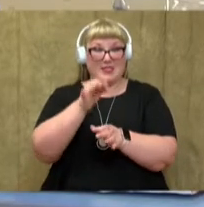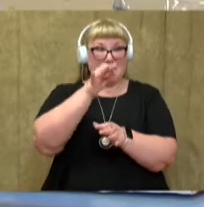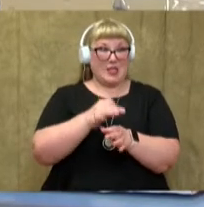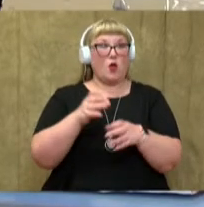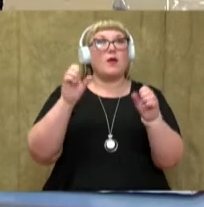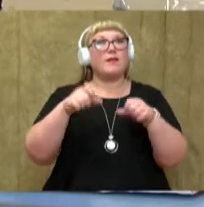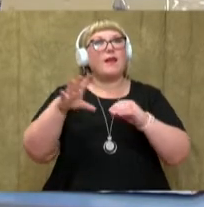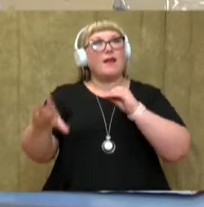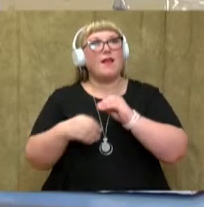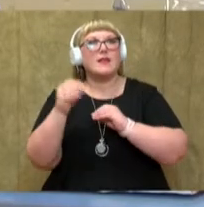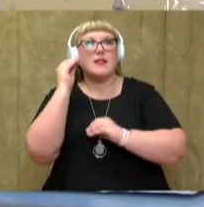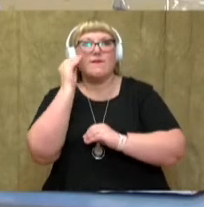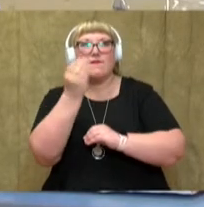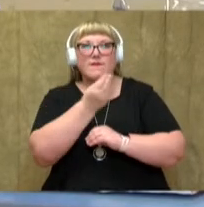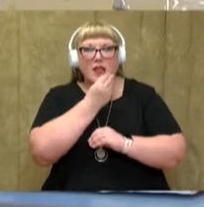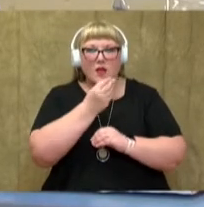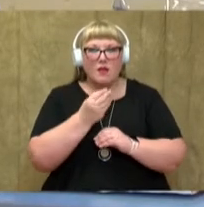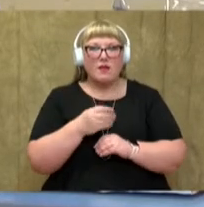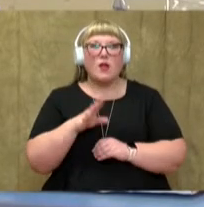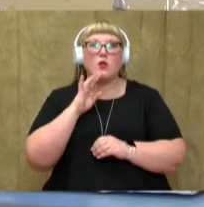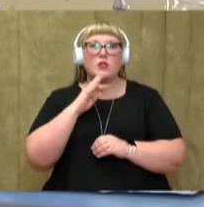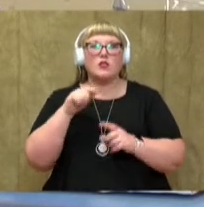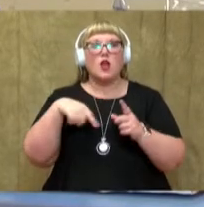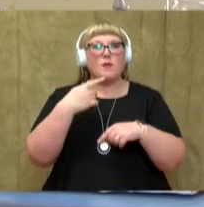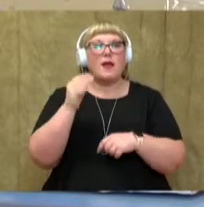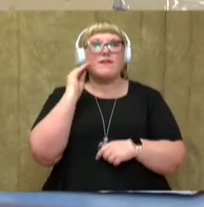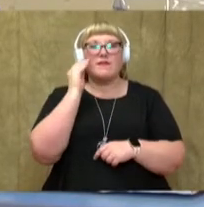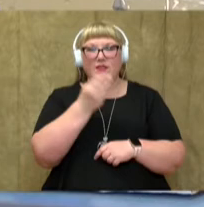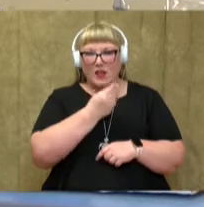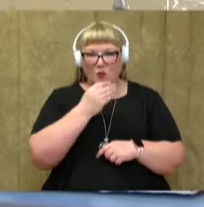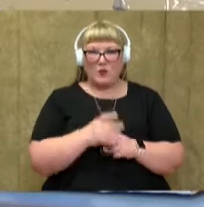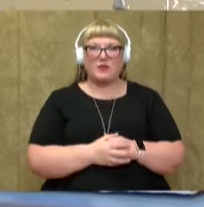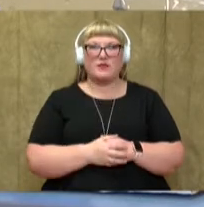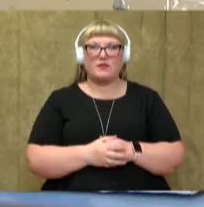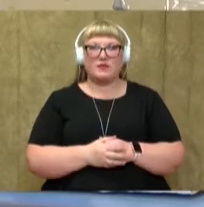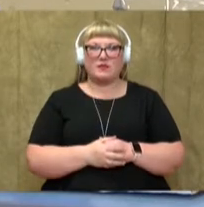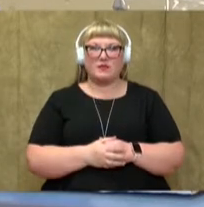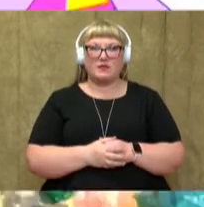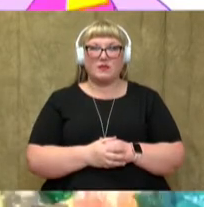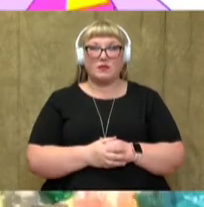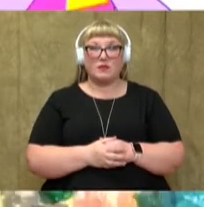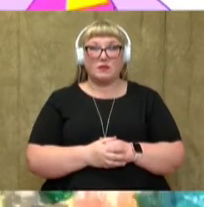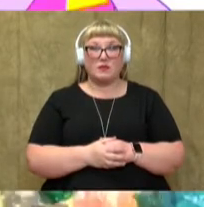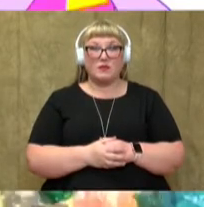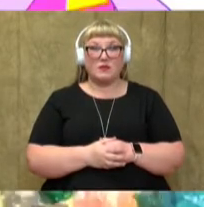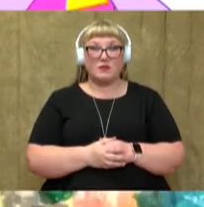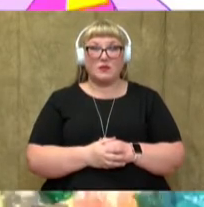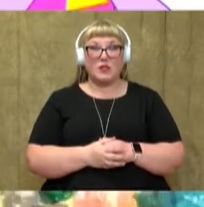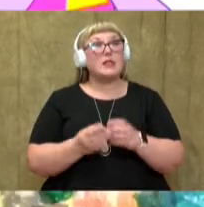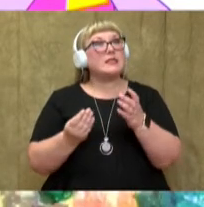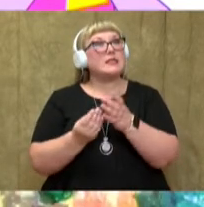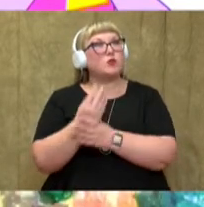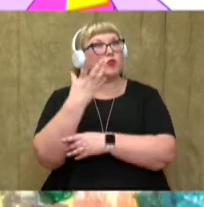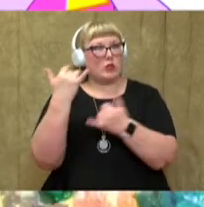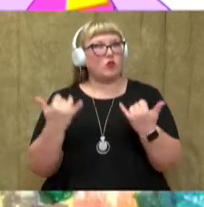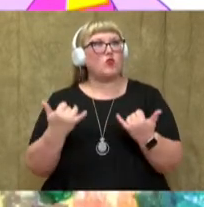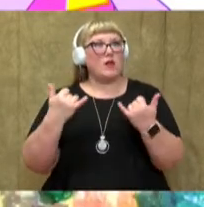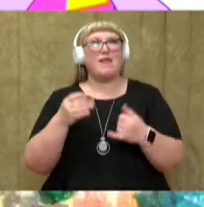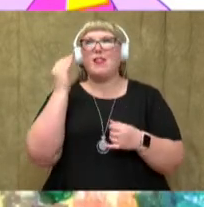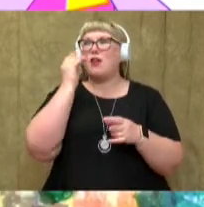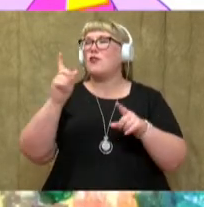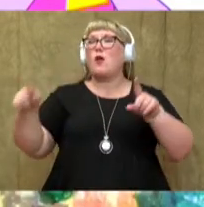some flowers. So let's talk about flowers. You know, it's spring right now, so there's